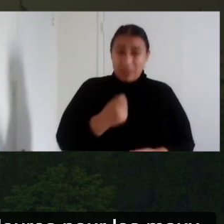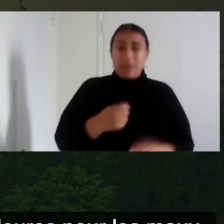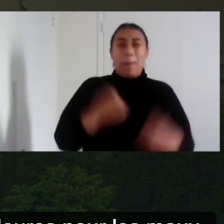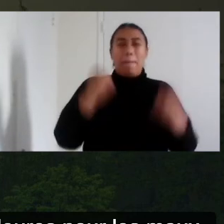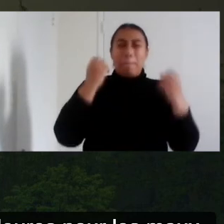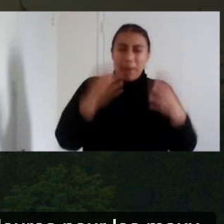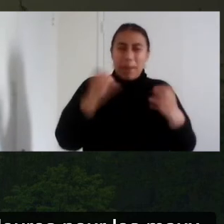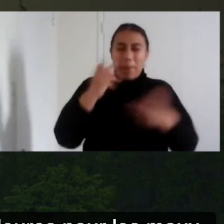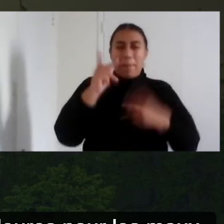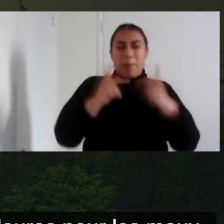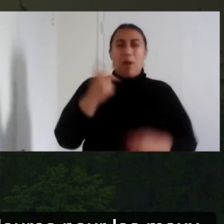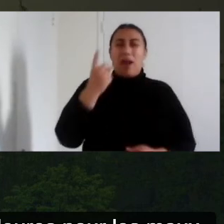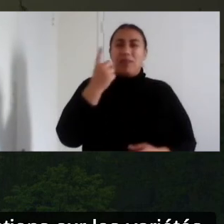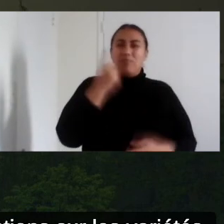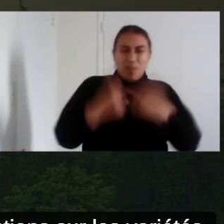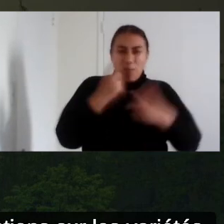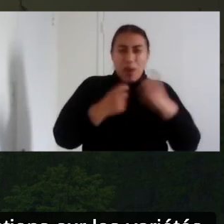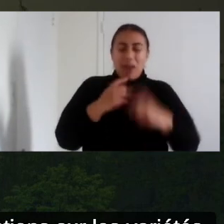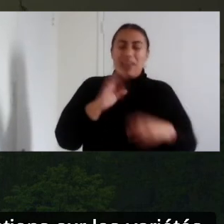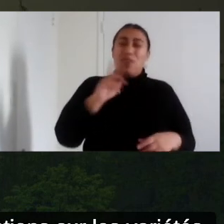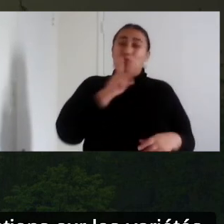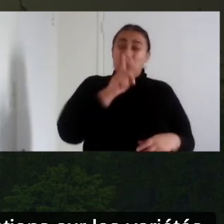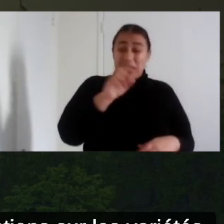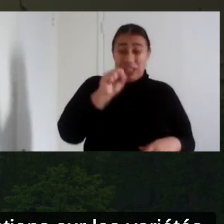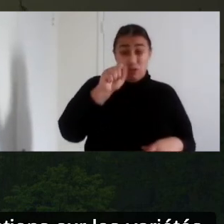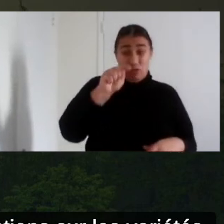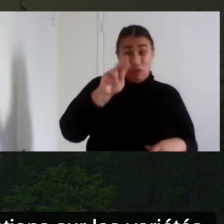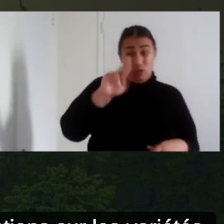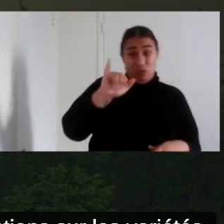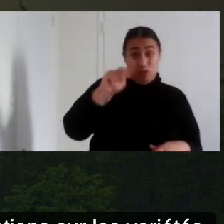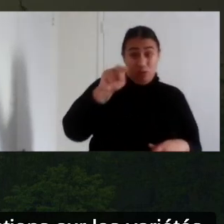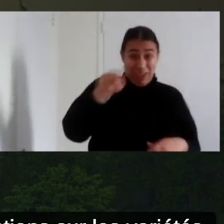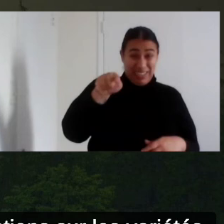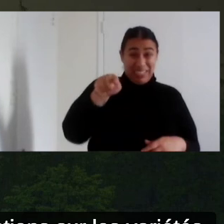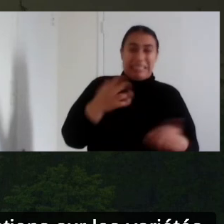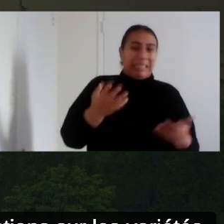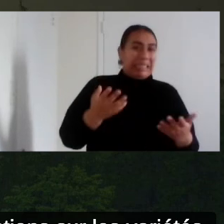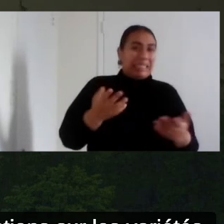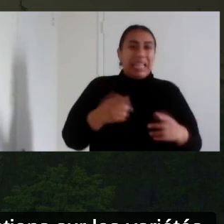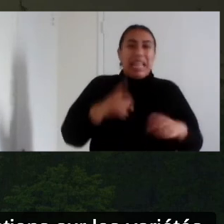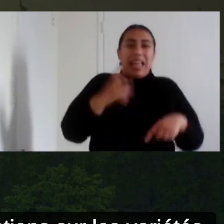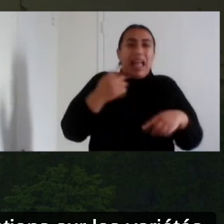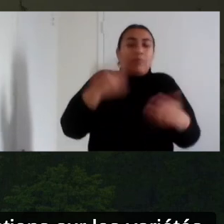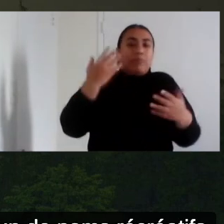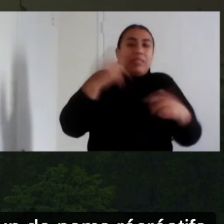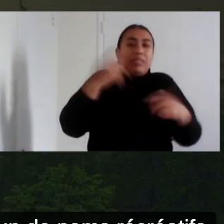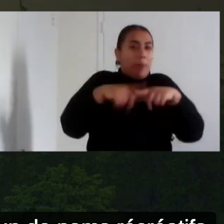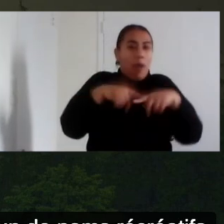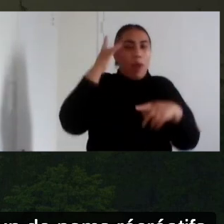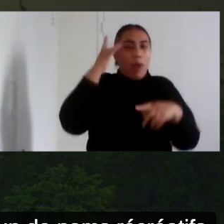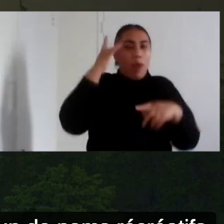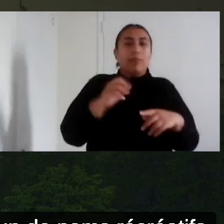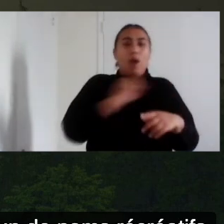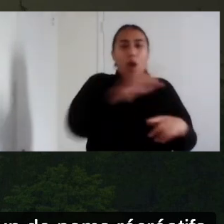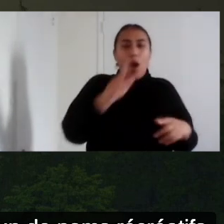for headaches? Guys, whenever I hear somebody ask me about strains, I like to step back and understand that there are sativas and there are indicas when it comes